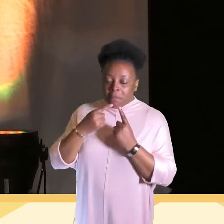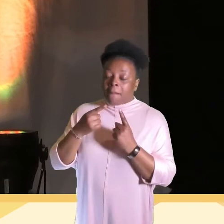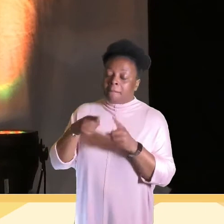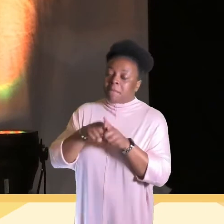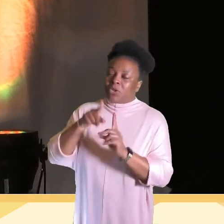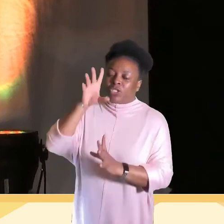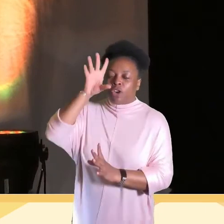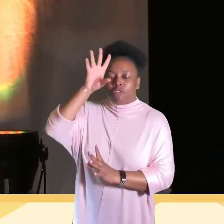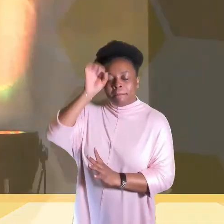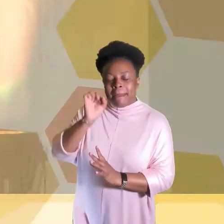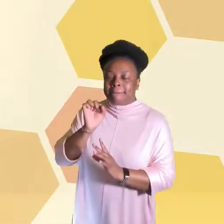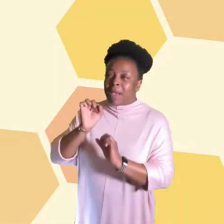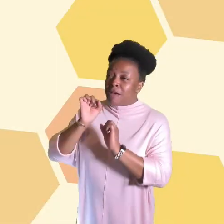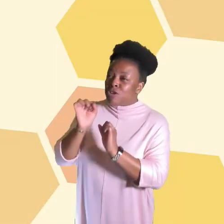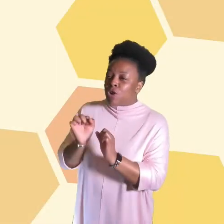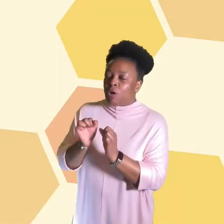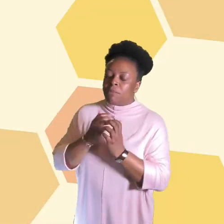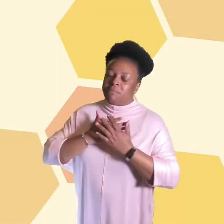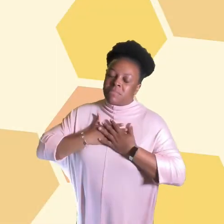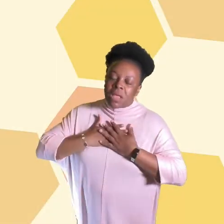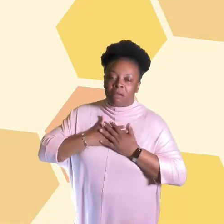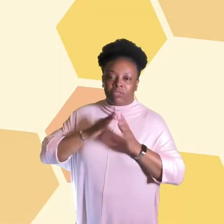your loved children.